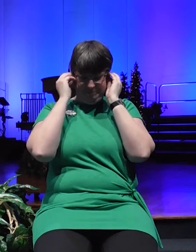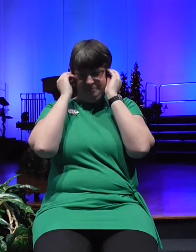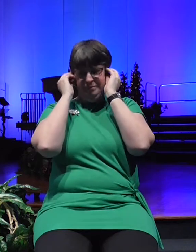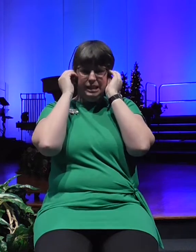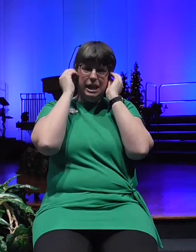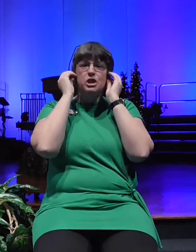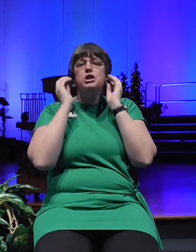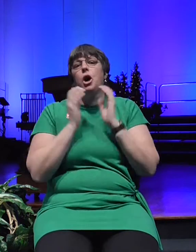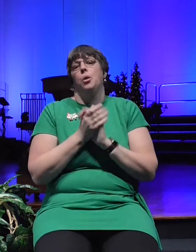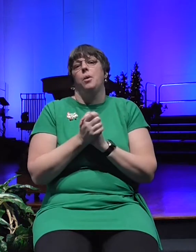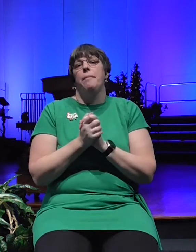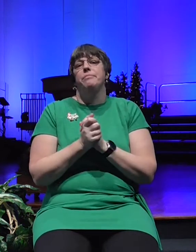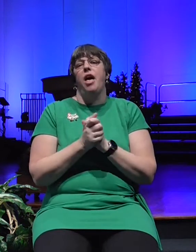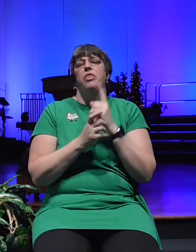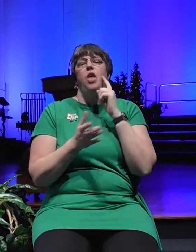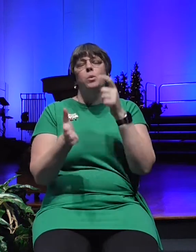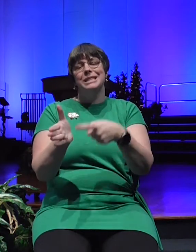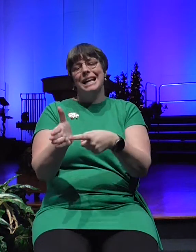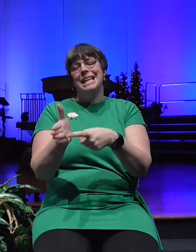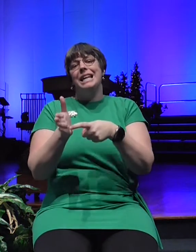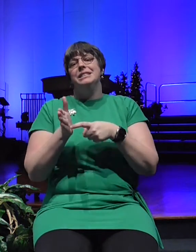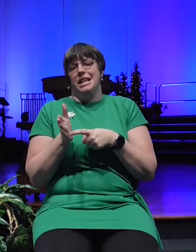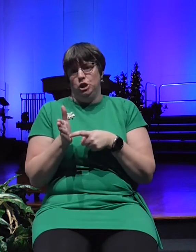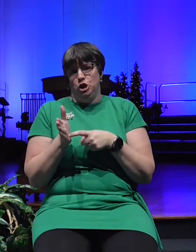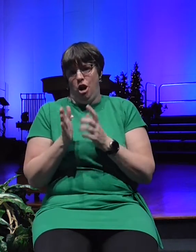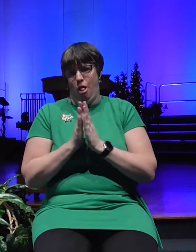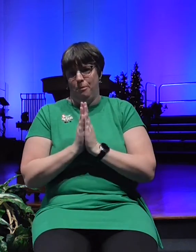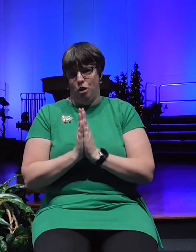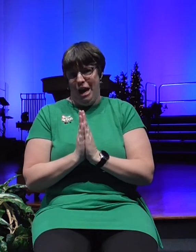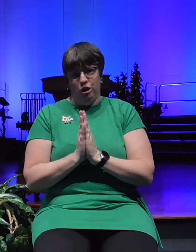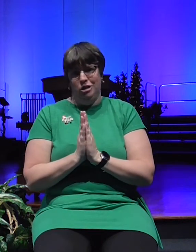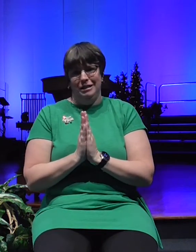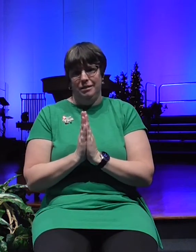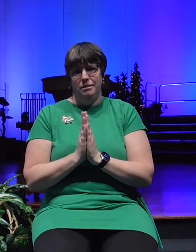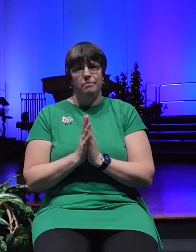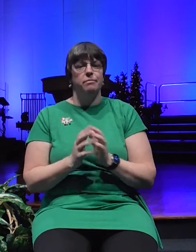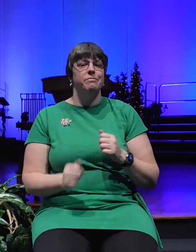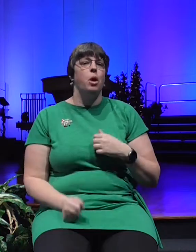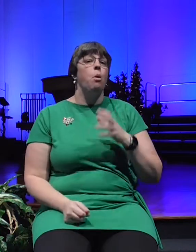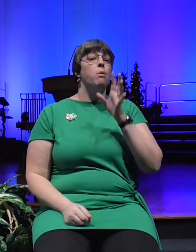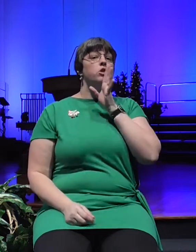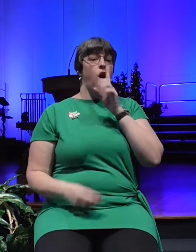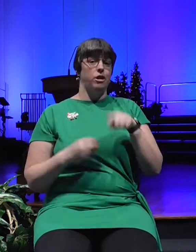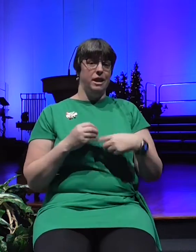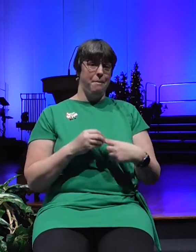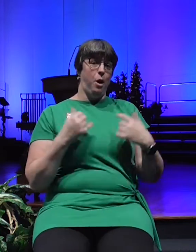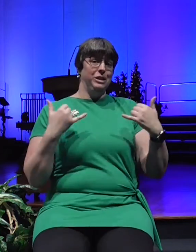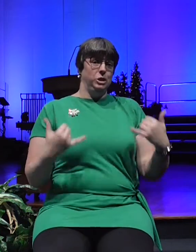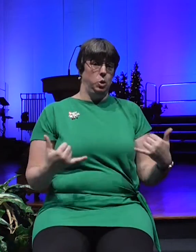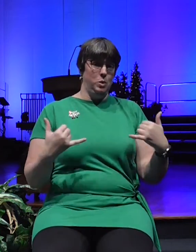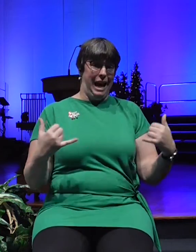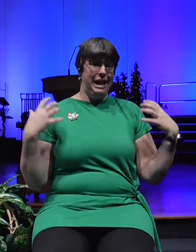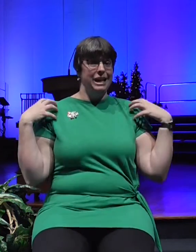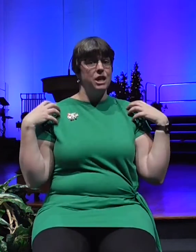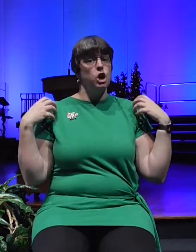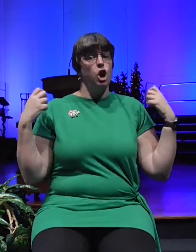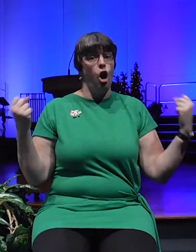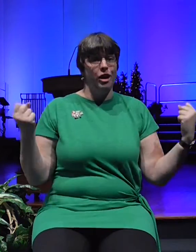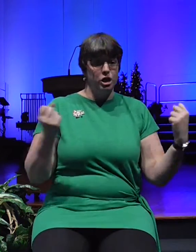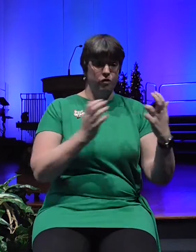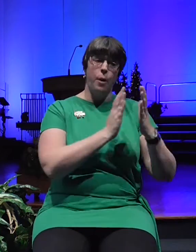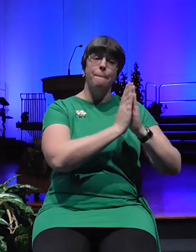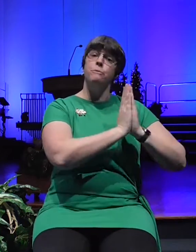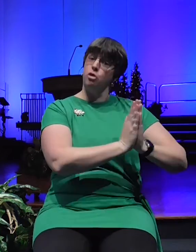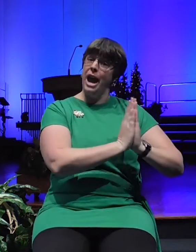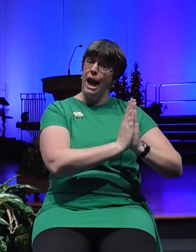Conditional prayers. And what we're talking about today is the courage not only to pray. I